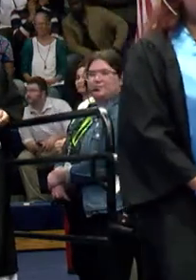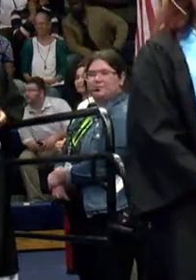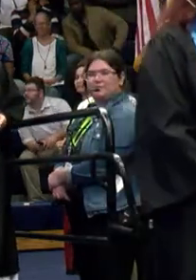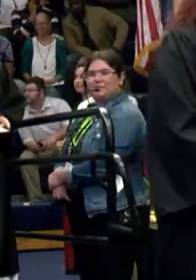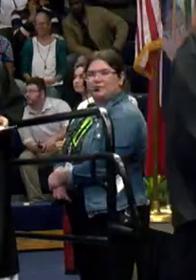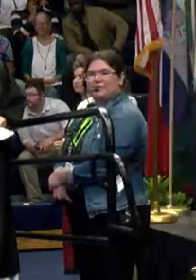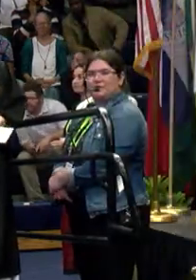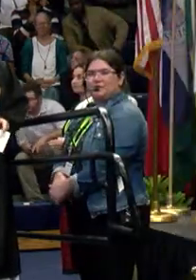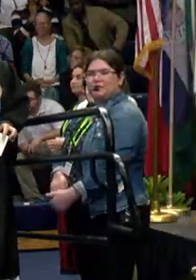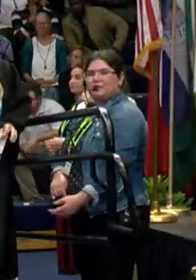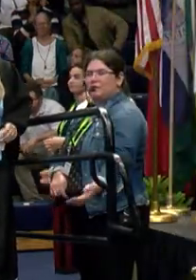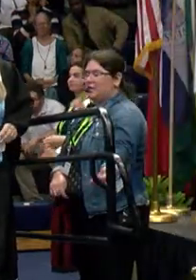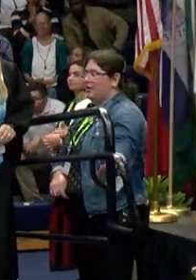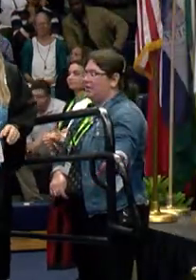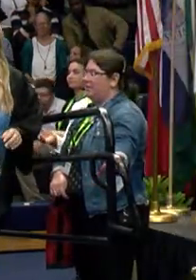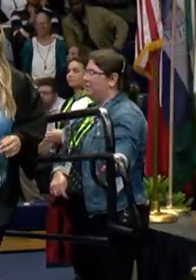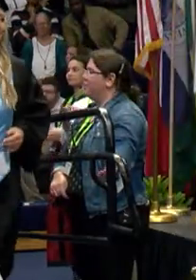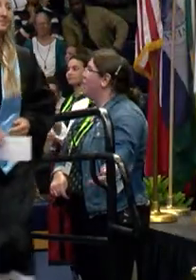Tammy Ann Ho.